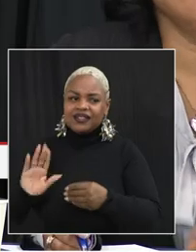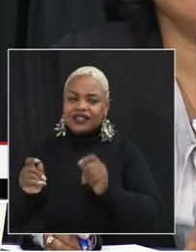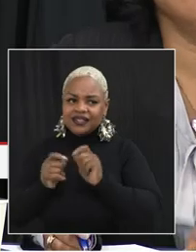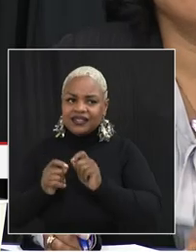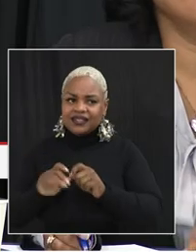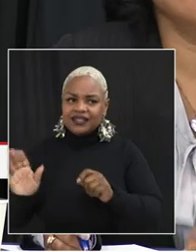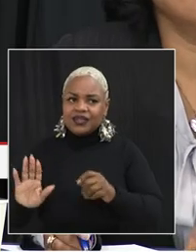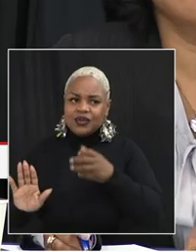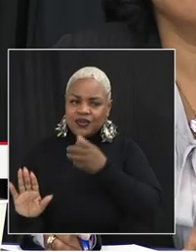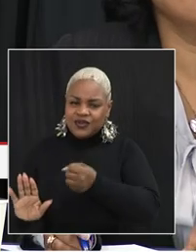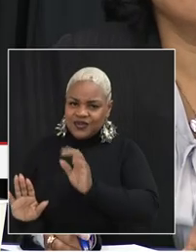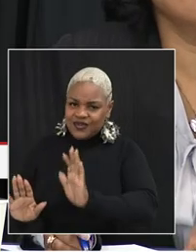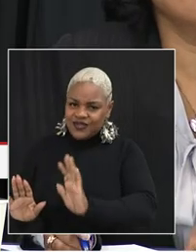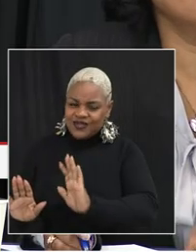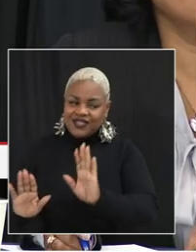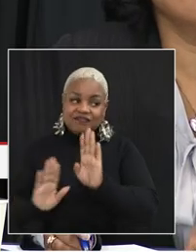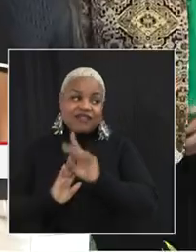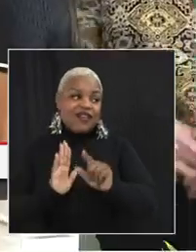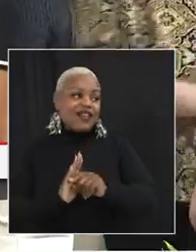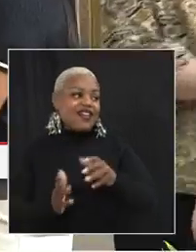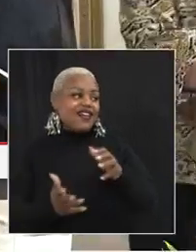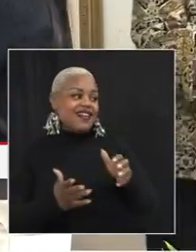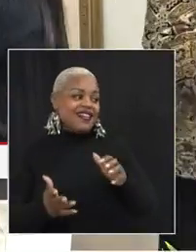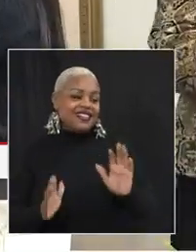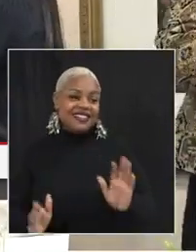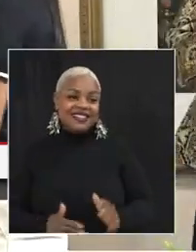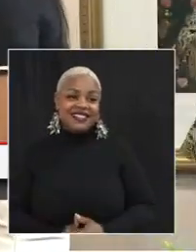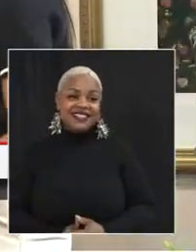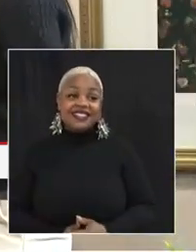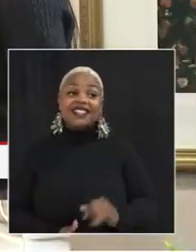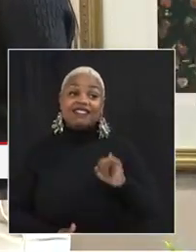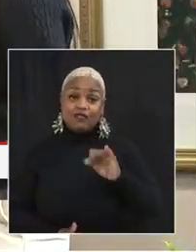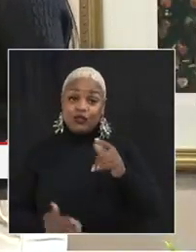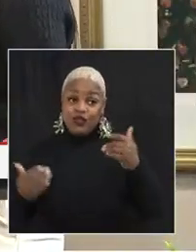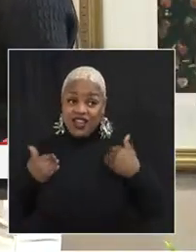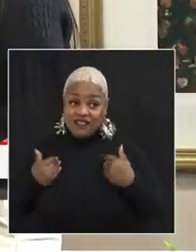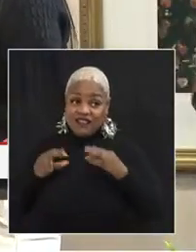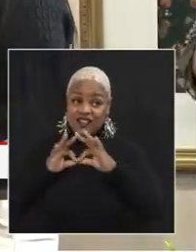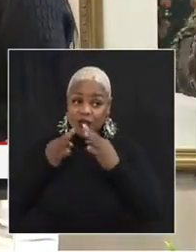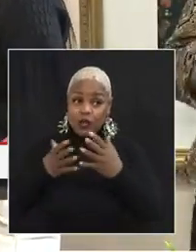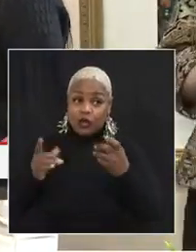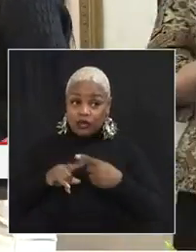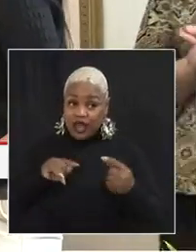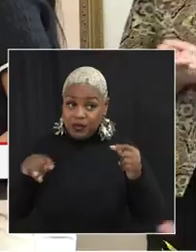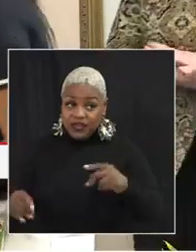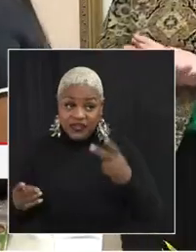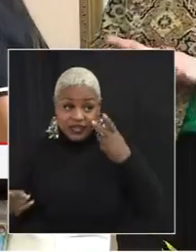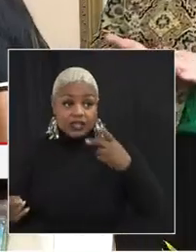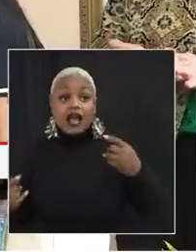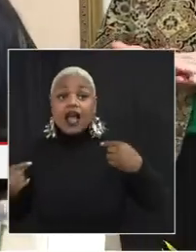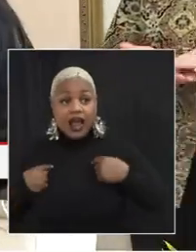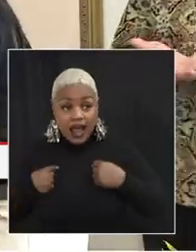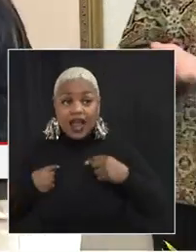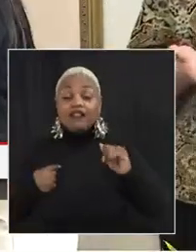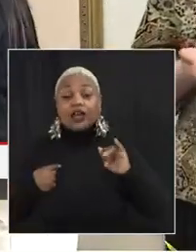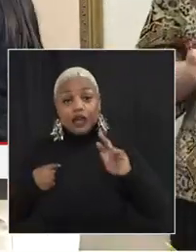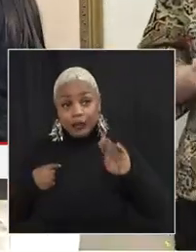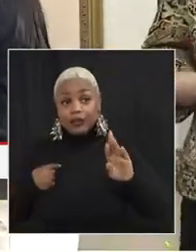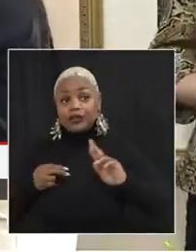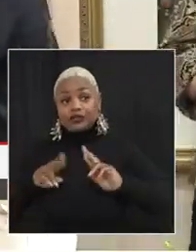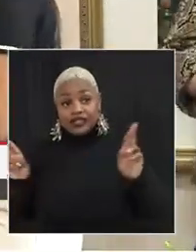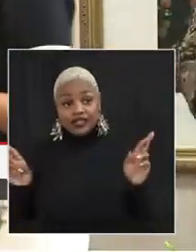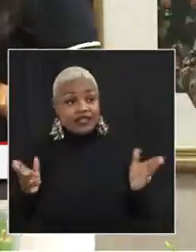you there. If you have family who want to visit Washington, D.C., I do have. Okay.